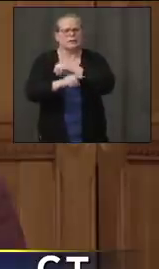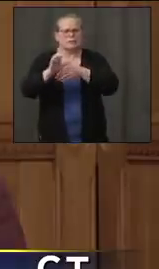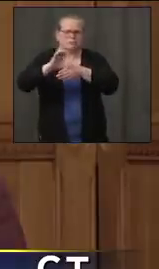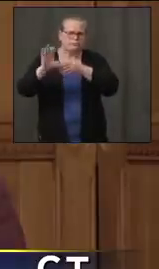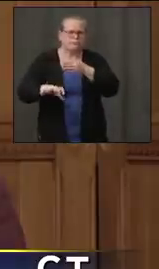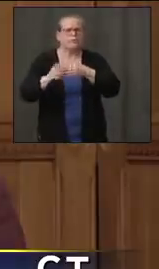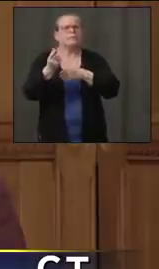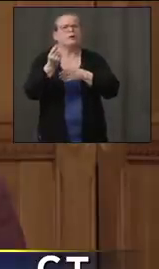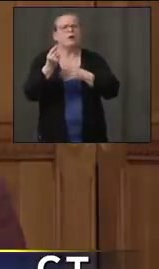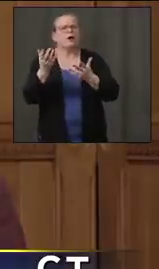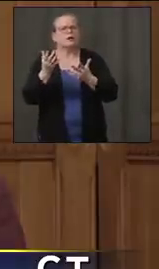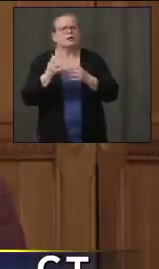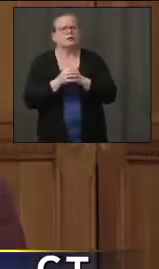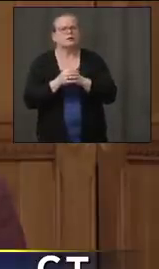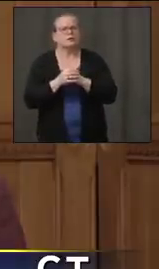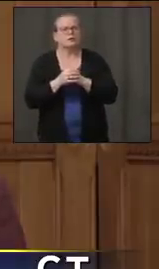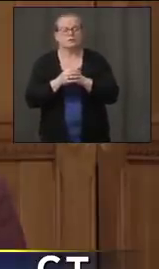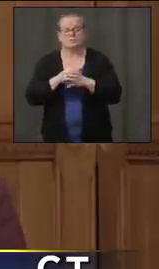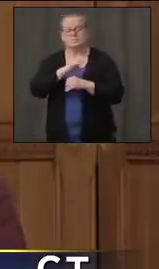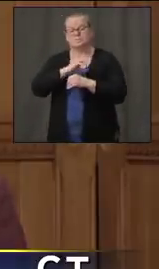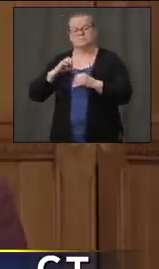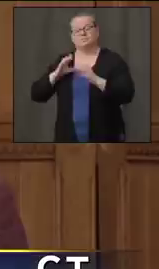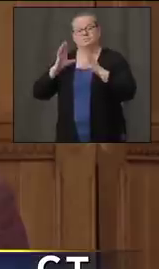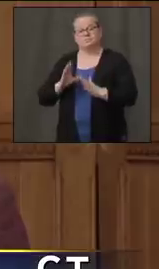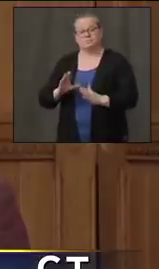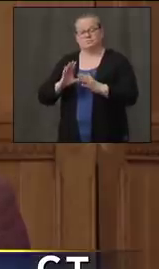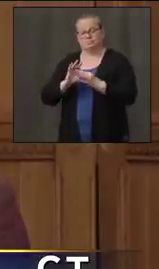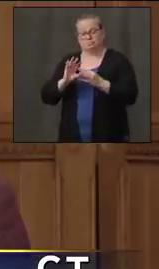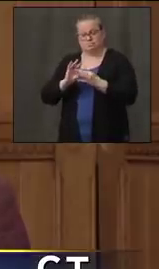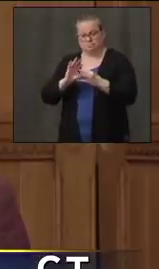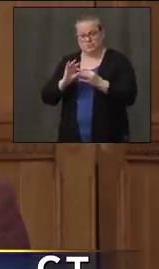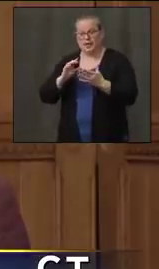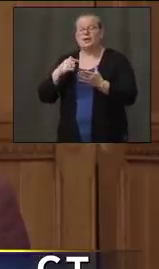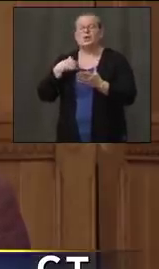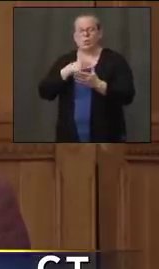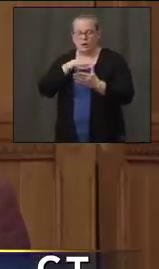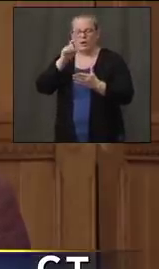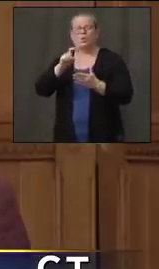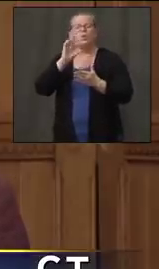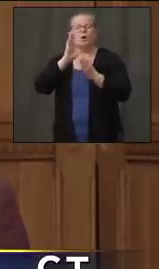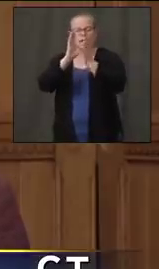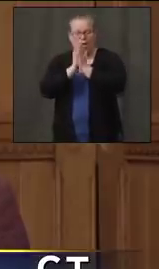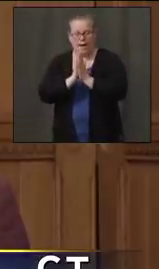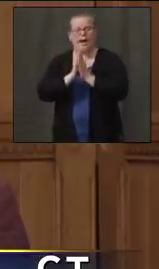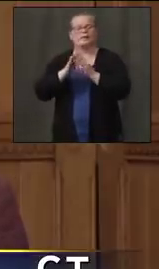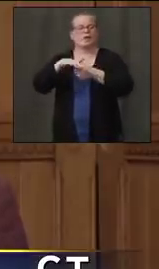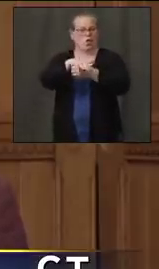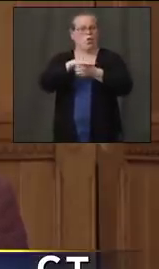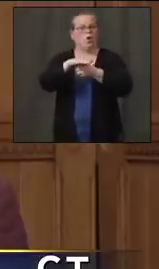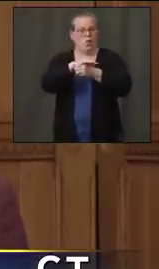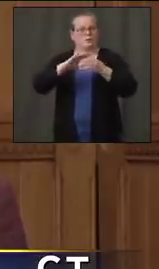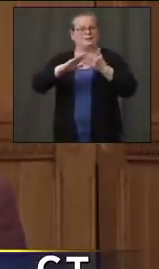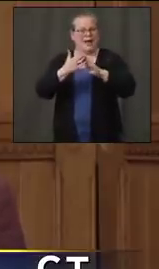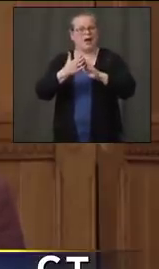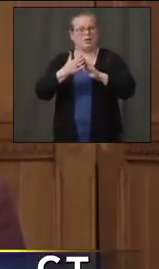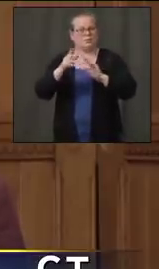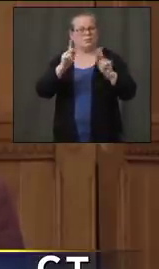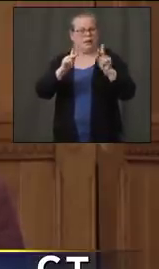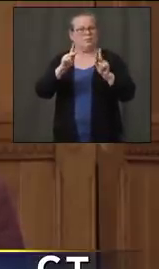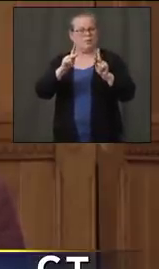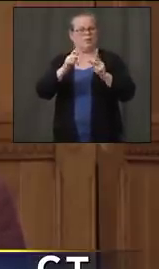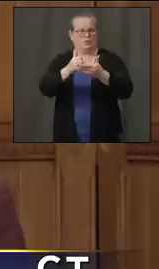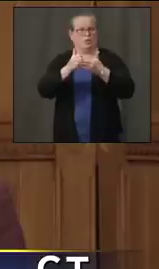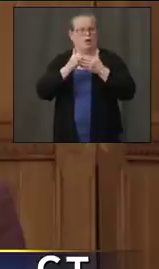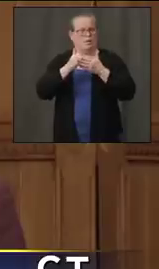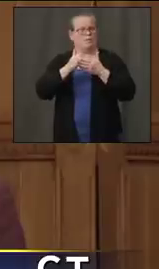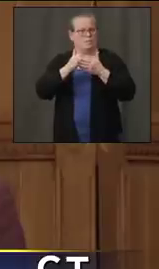out, but practically speaking, we are going to need to look to local officials to help enforce this, just from a scale perspective as the economy